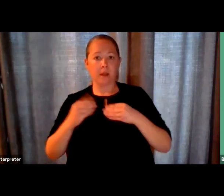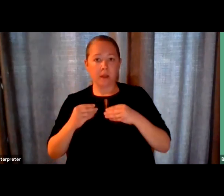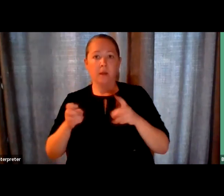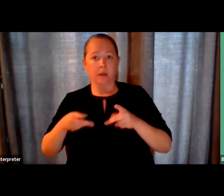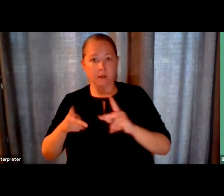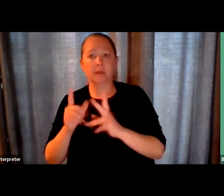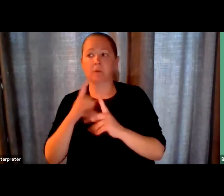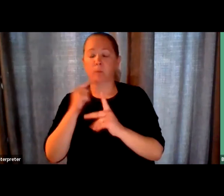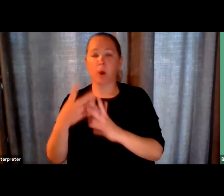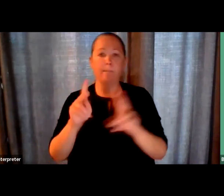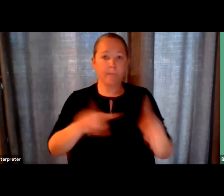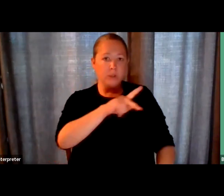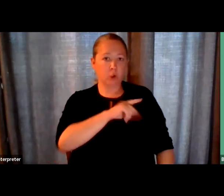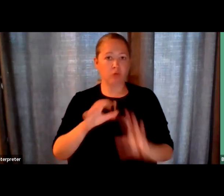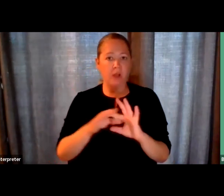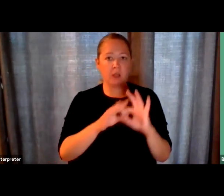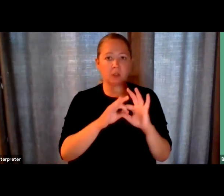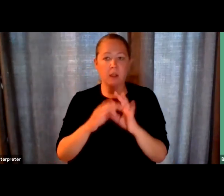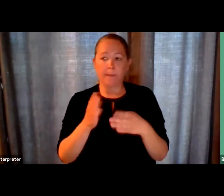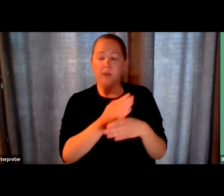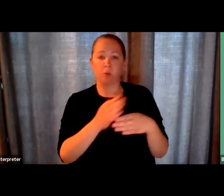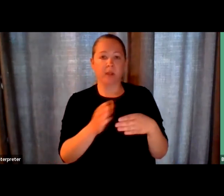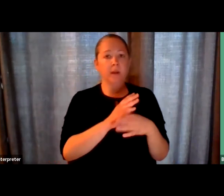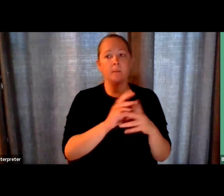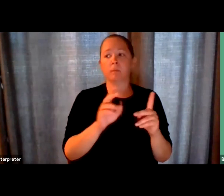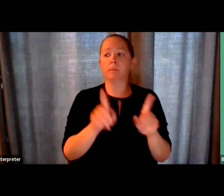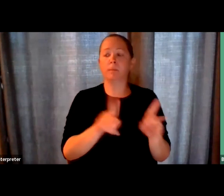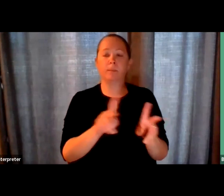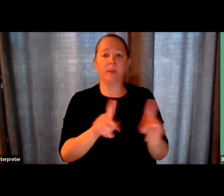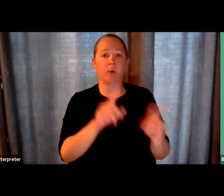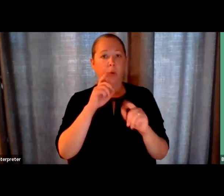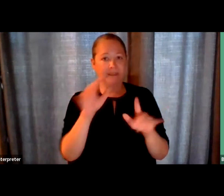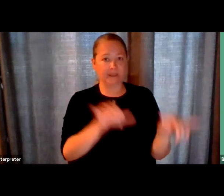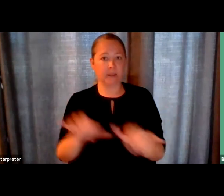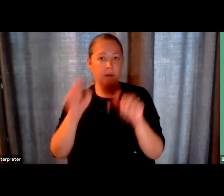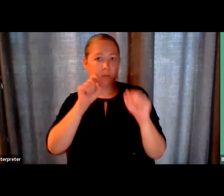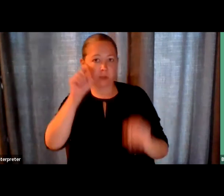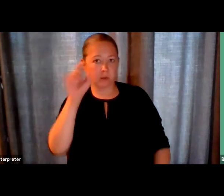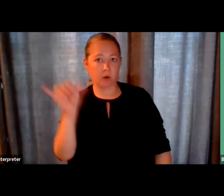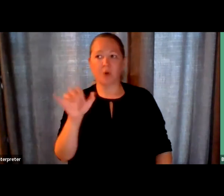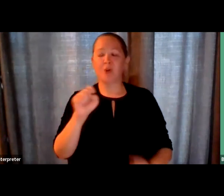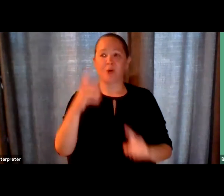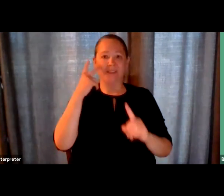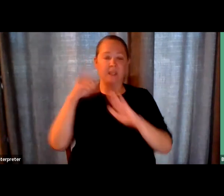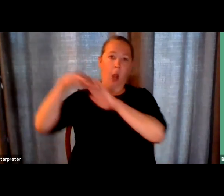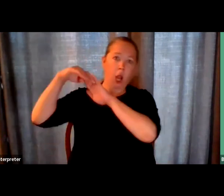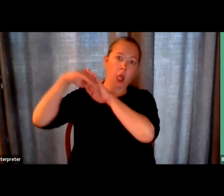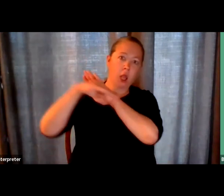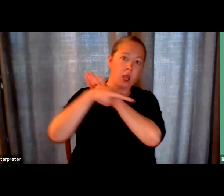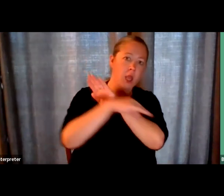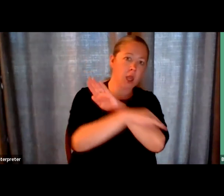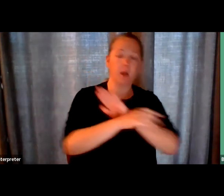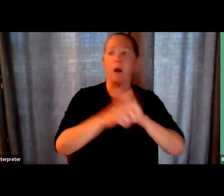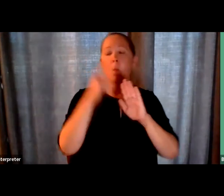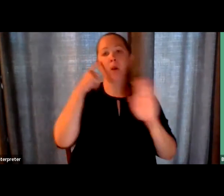personal relationships between people of the same sex as well. It just shows the further erosion. So I just want to acknowledge that folks